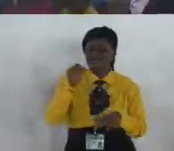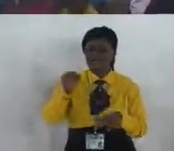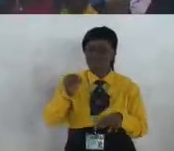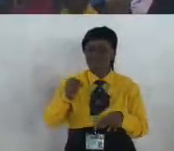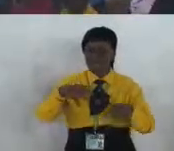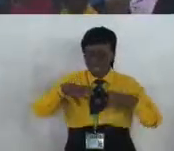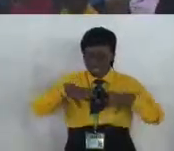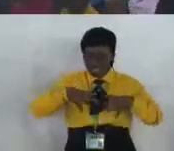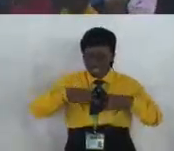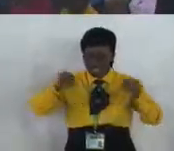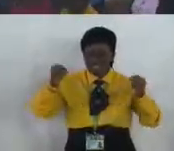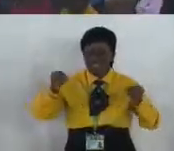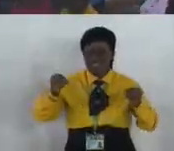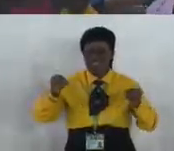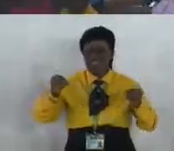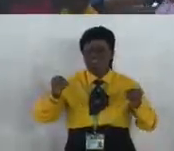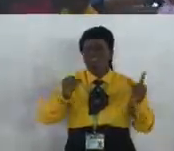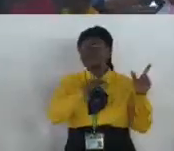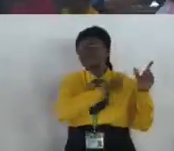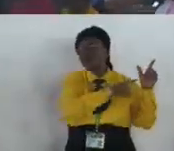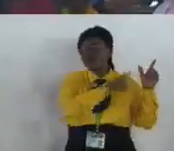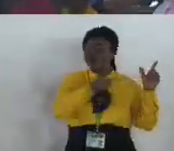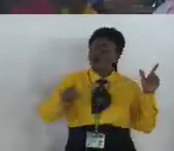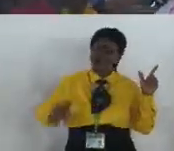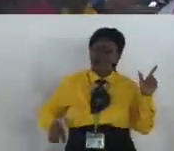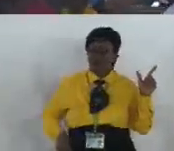Heal, Lord, heal tonight.